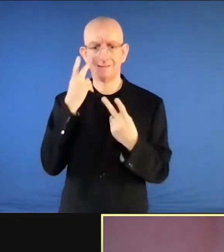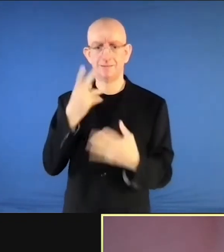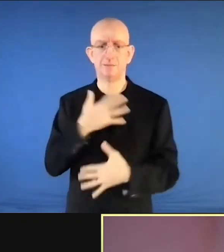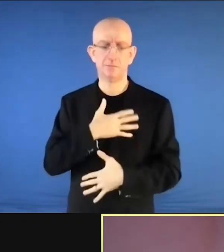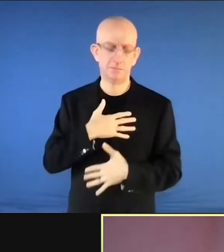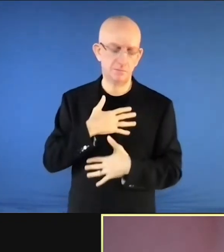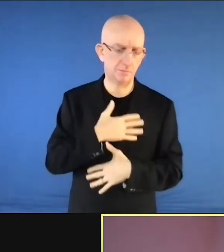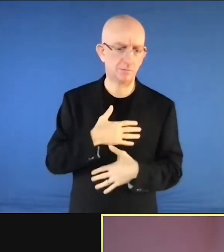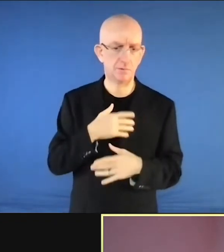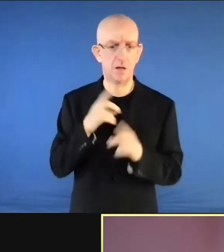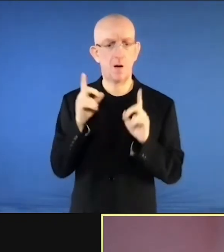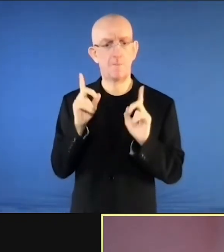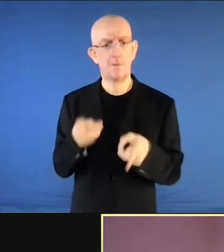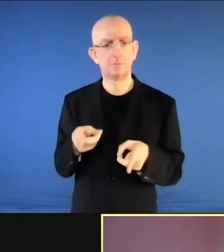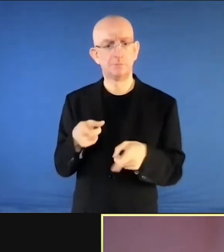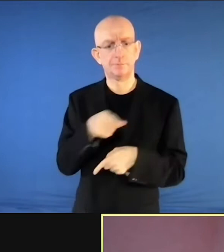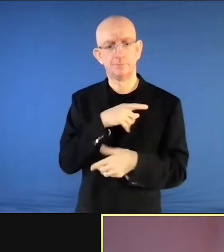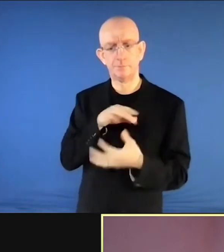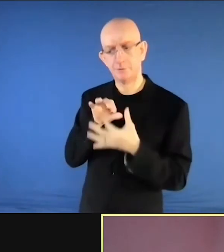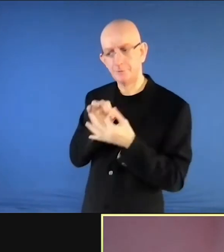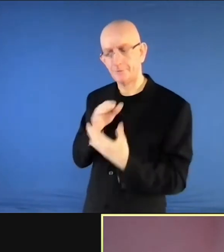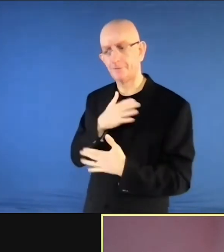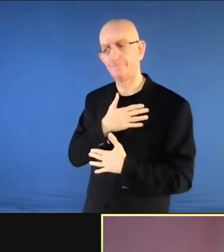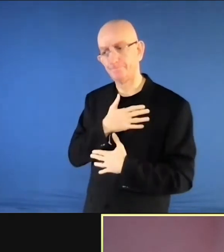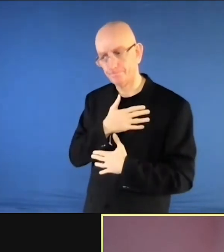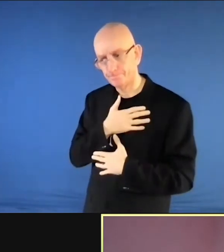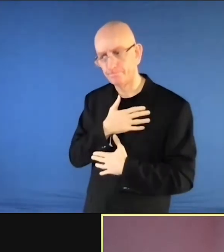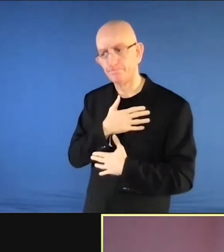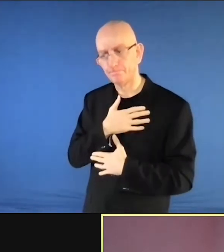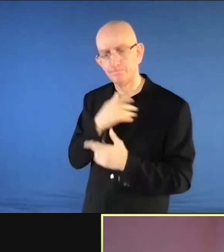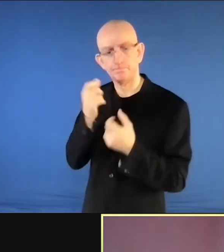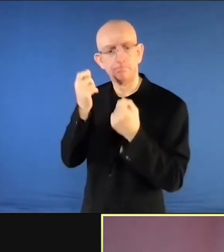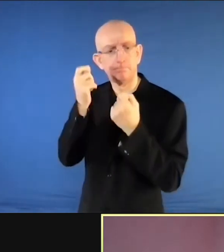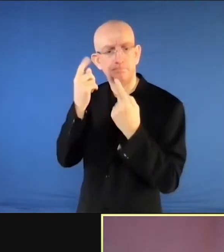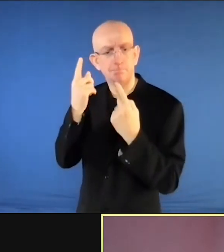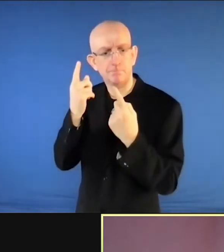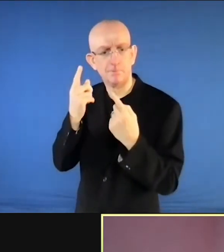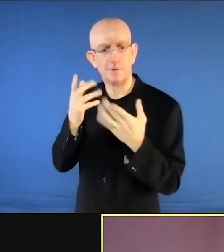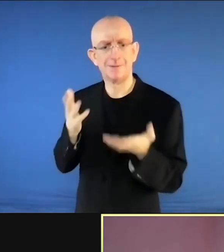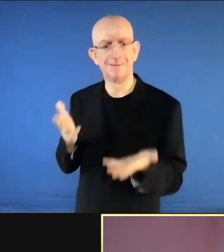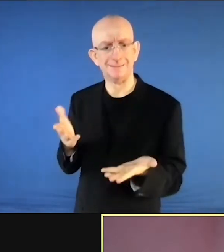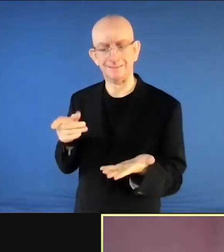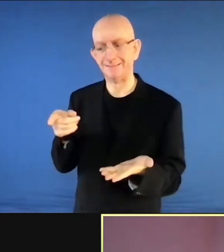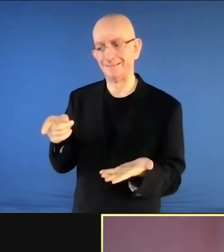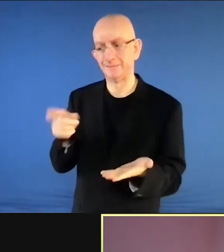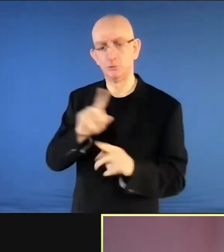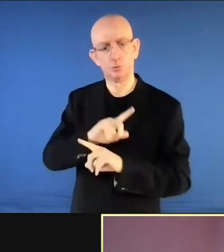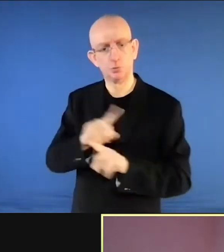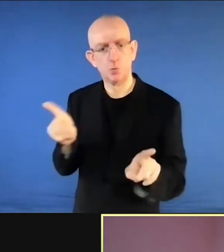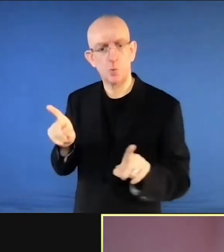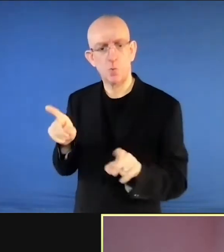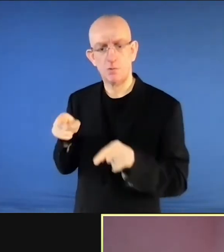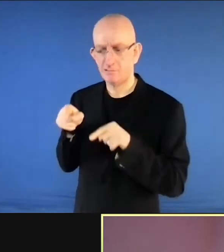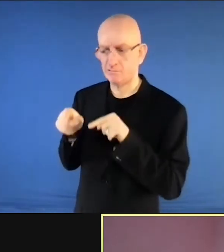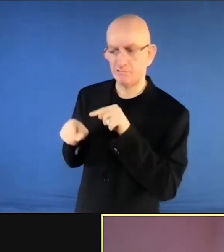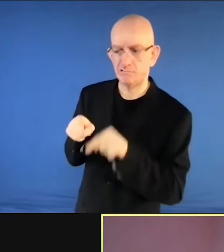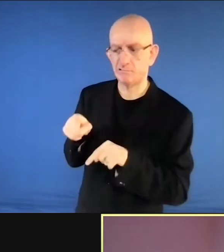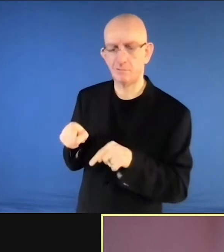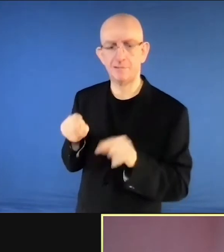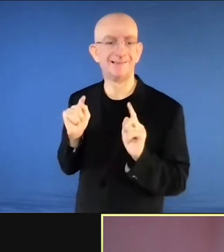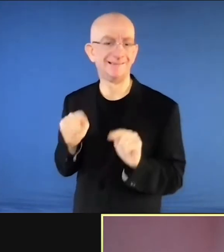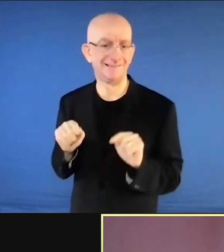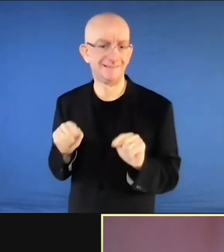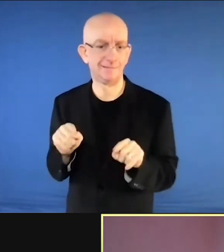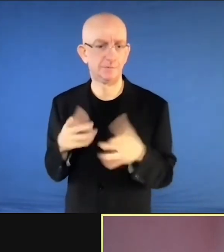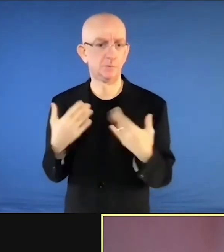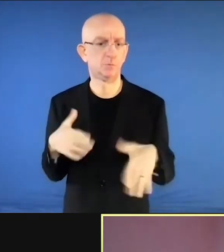here there are issues of do no harm and also data protection as mentioned. But again, I would like to